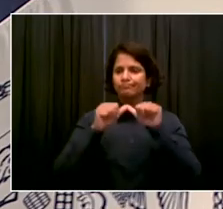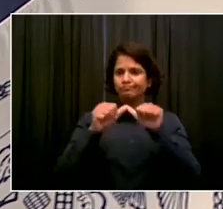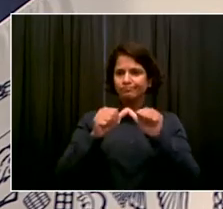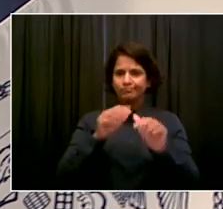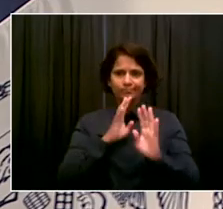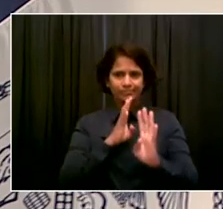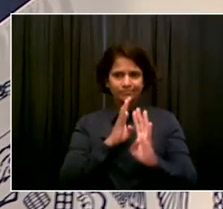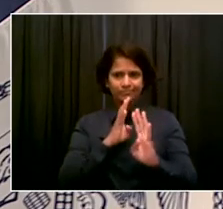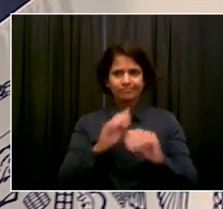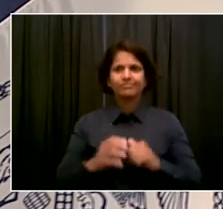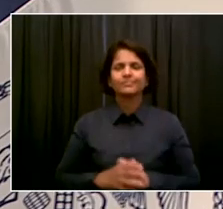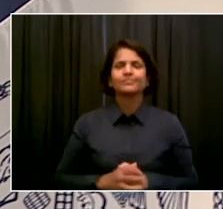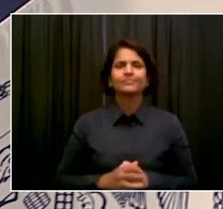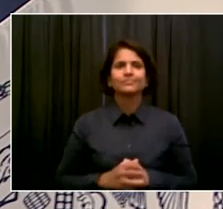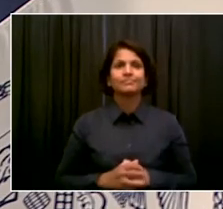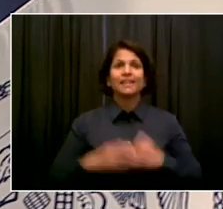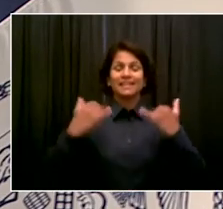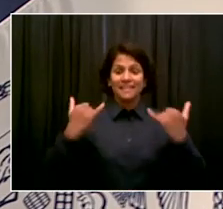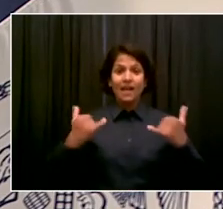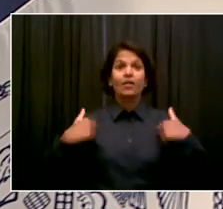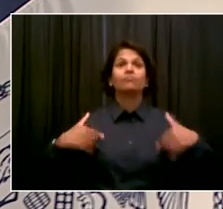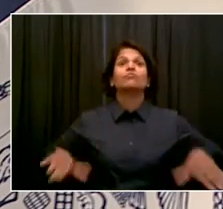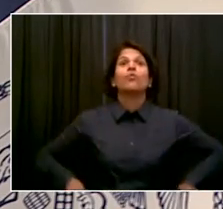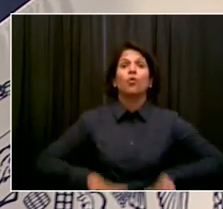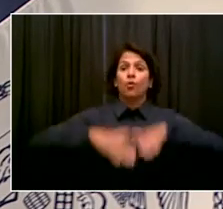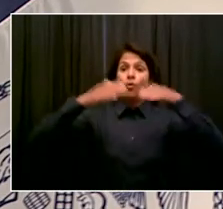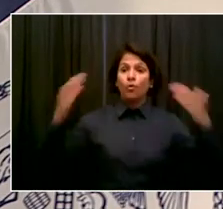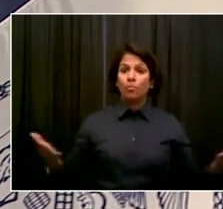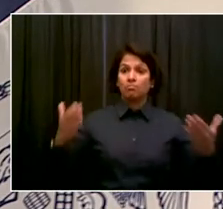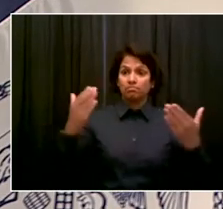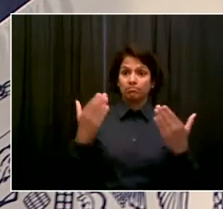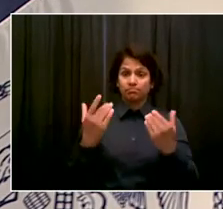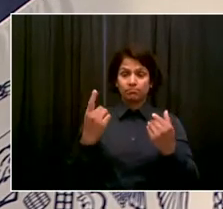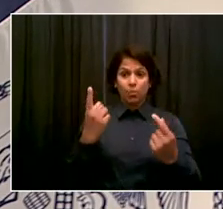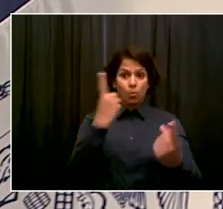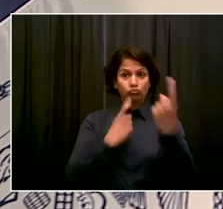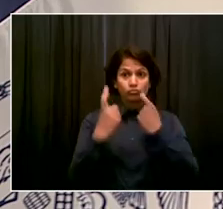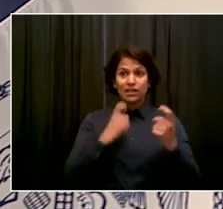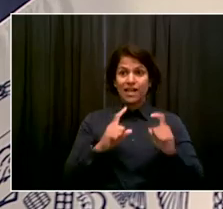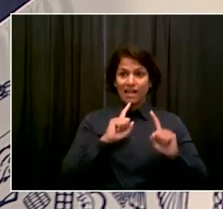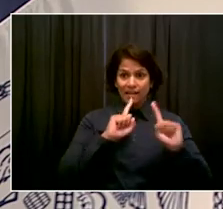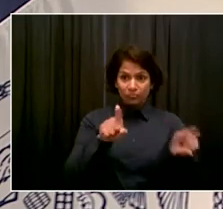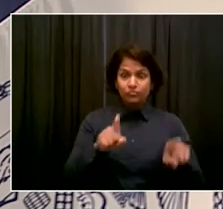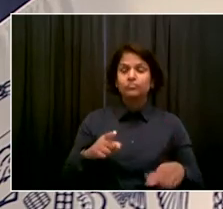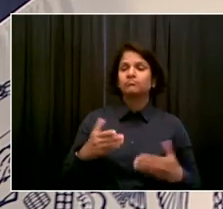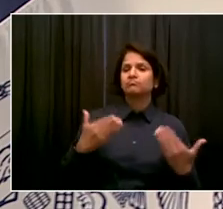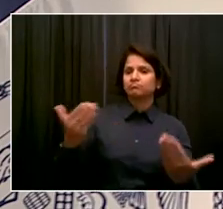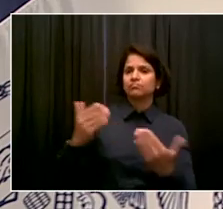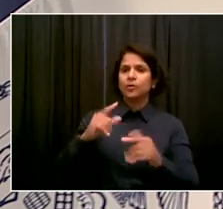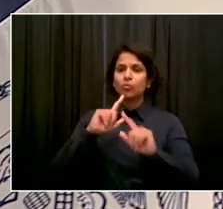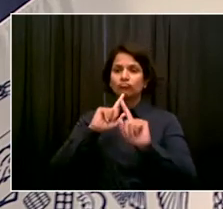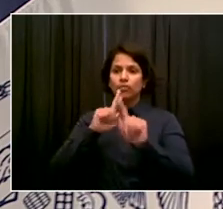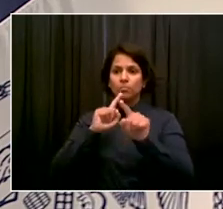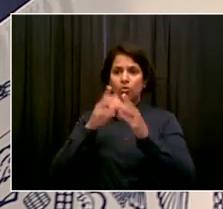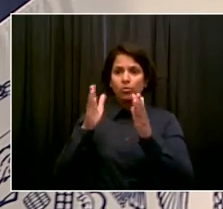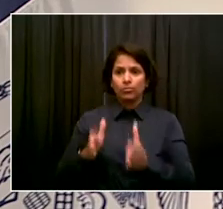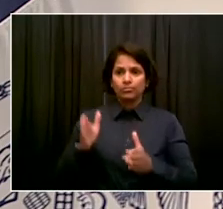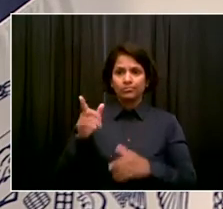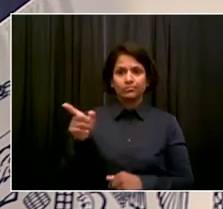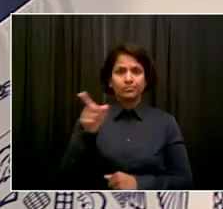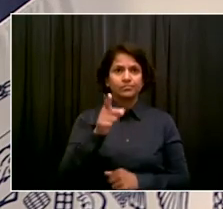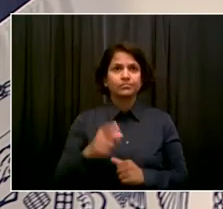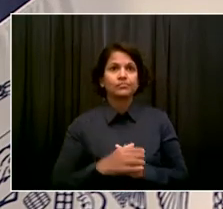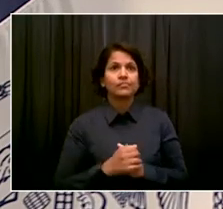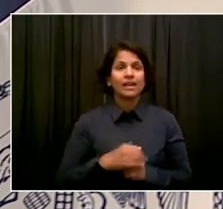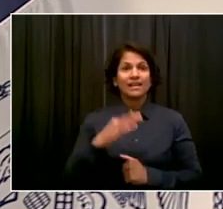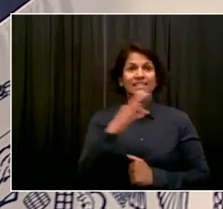With that, we turn to our colleagues in the media. And please let me know the name and outlet of each journalist. We'll now